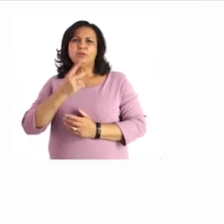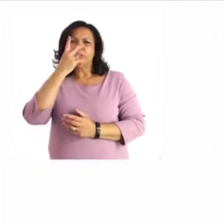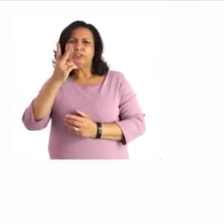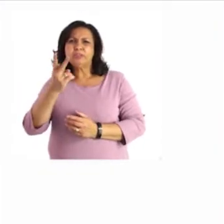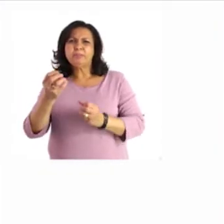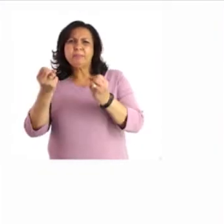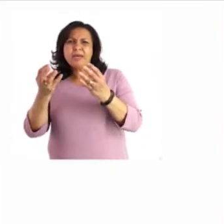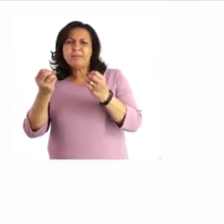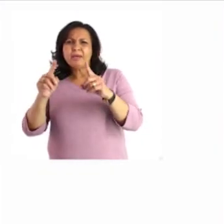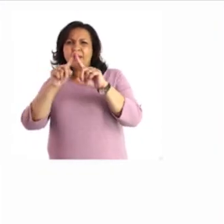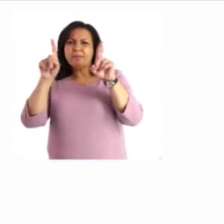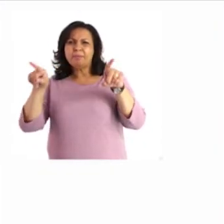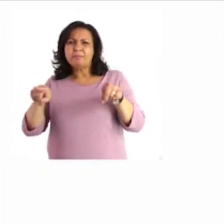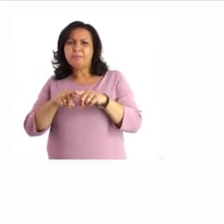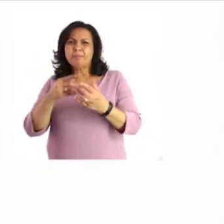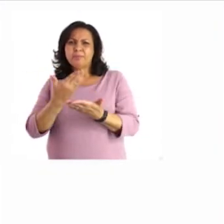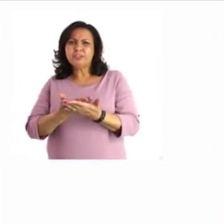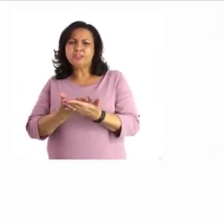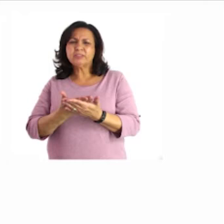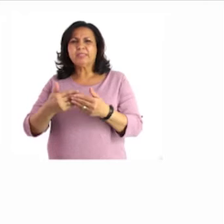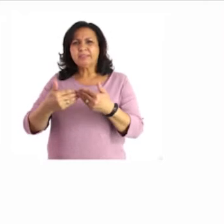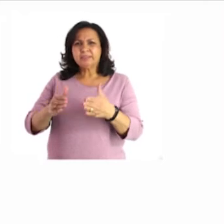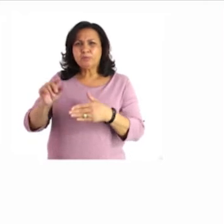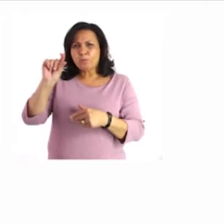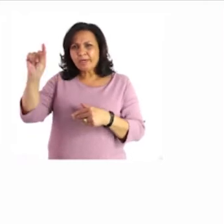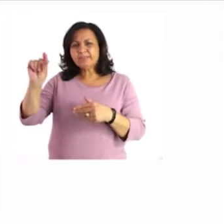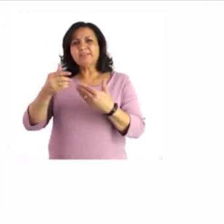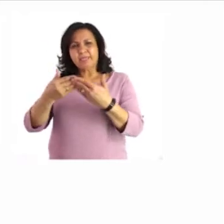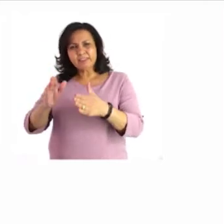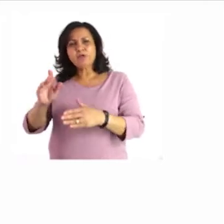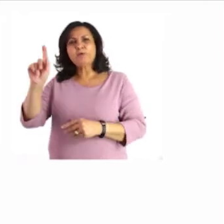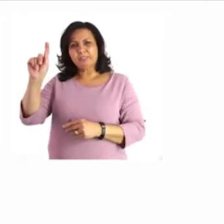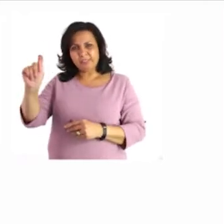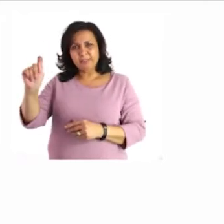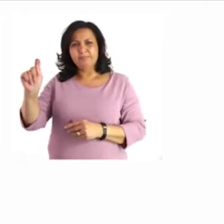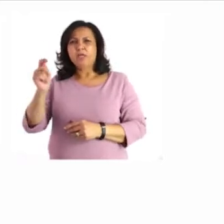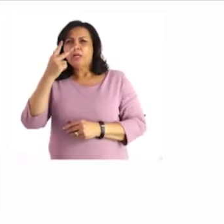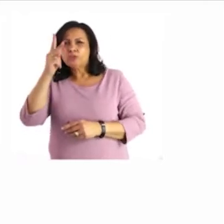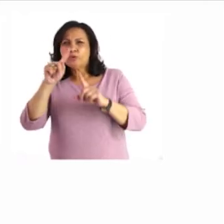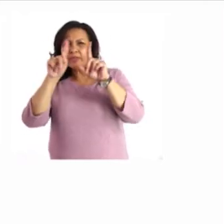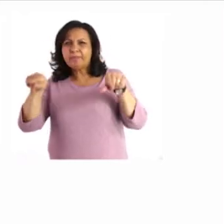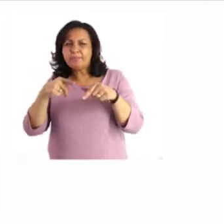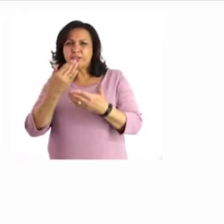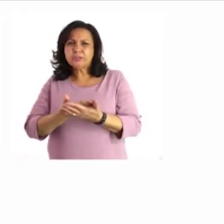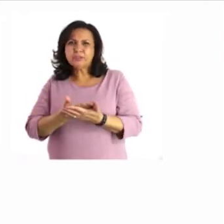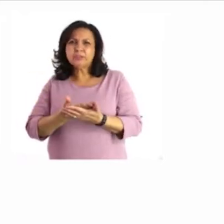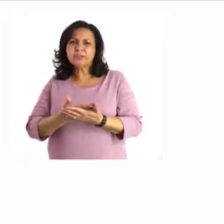pictures that starts with the letter T. Let's look at the pictures. Tractor,